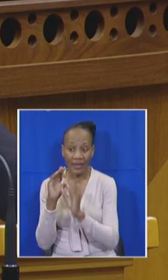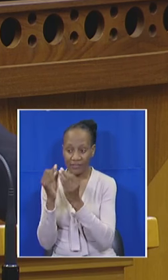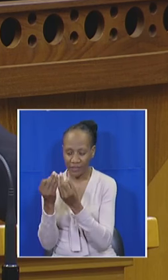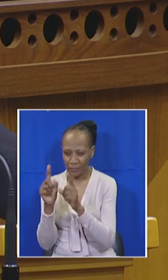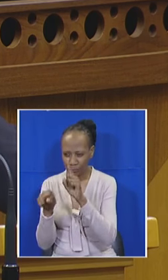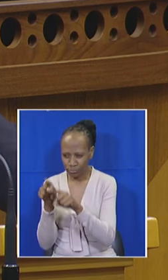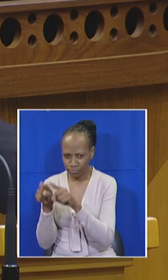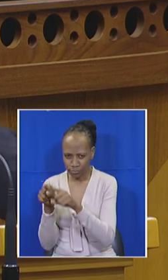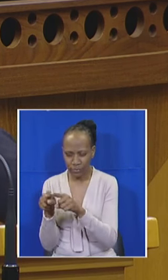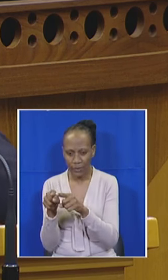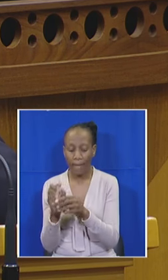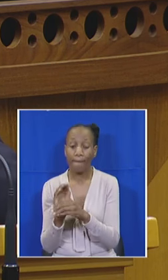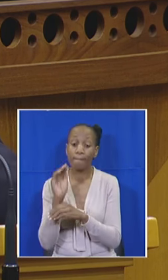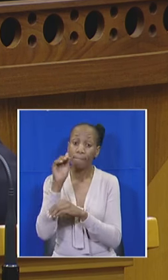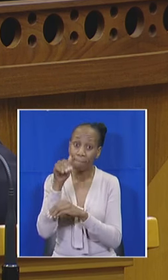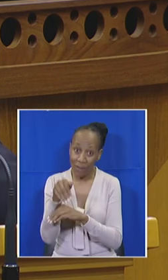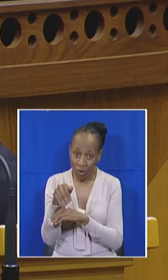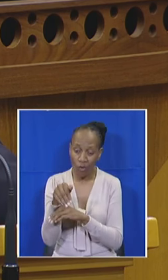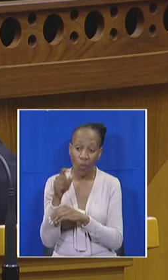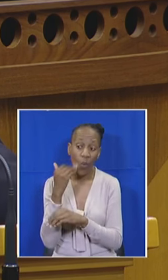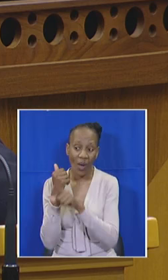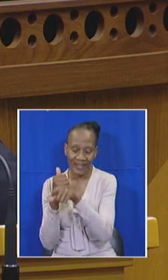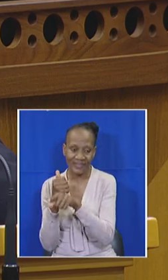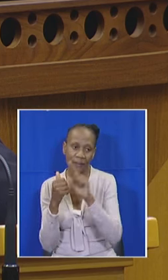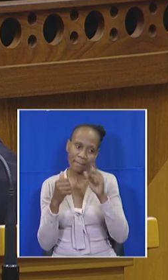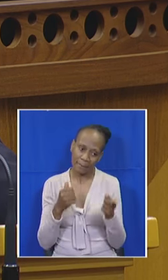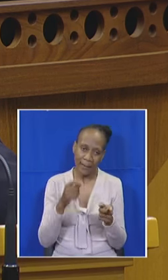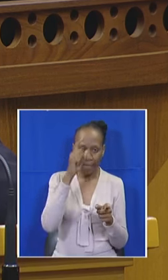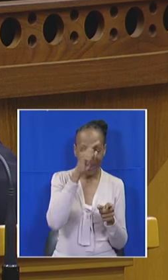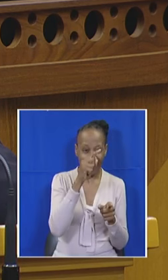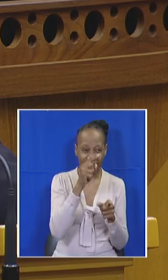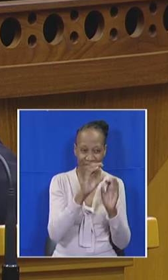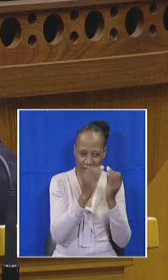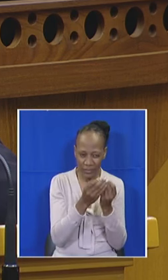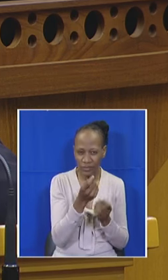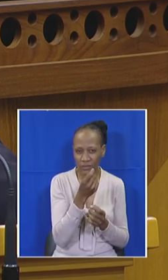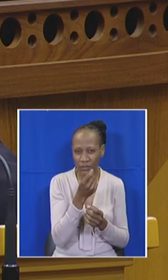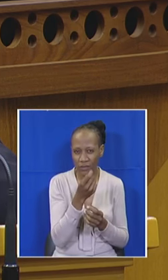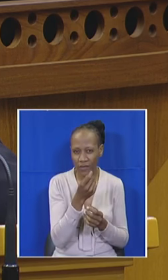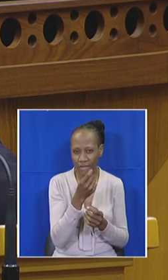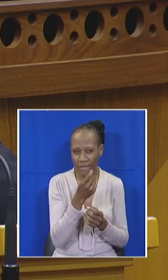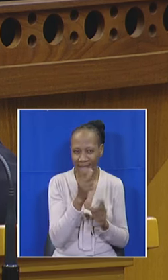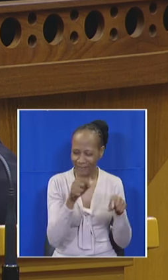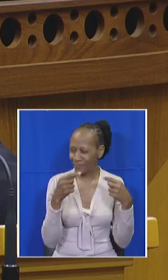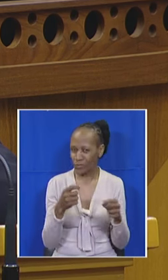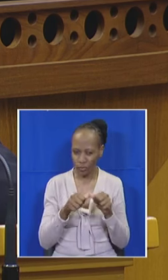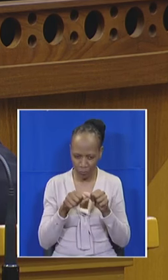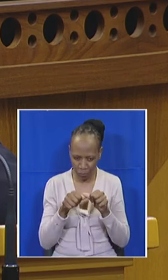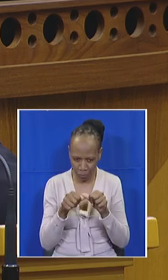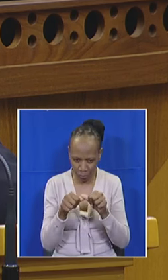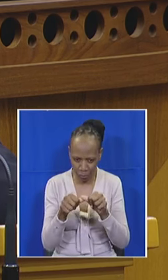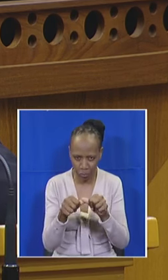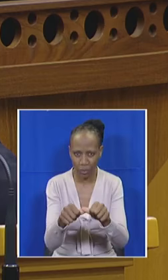5 times more than black households cannot guarantee a sustainable and